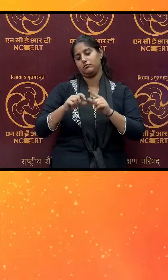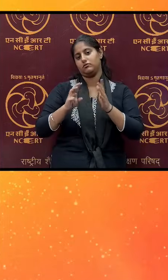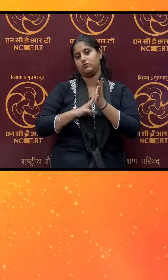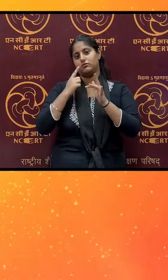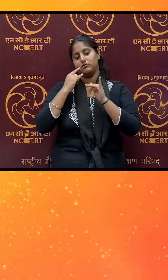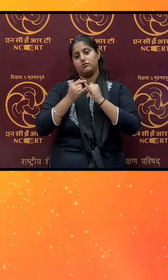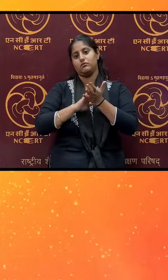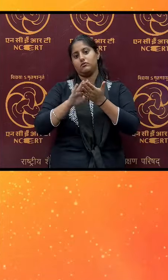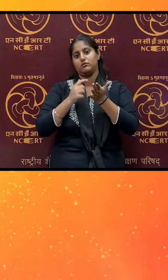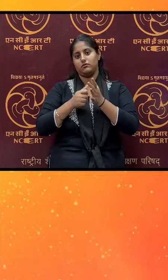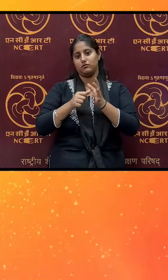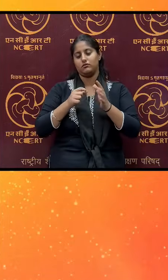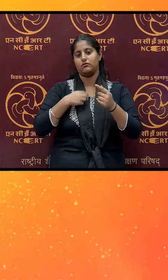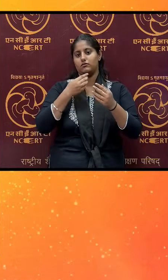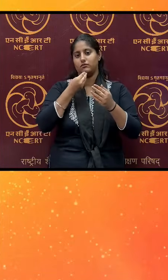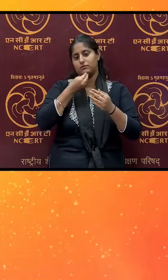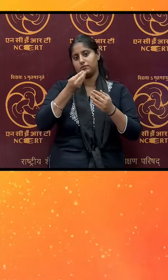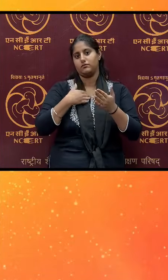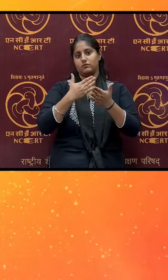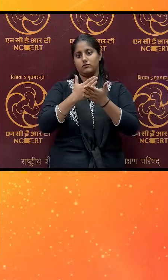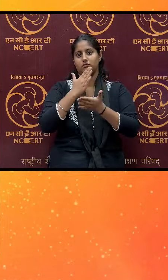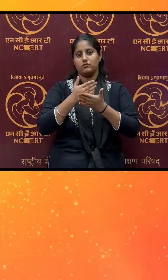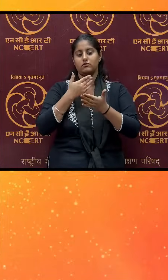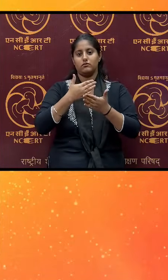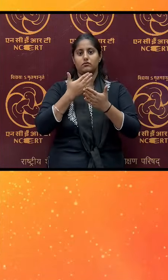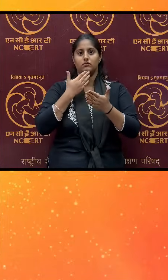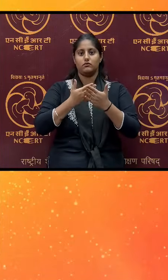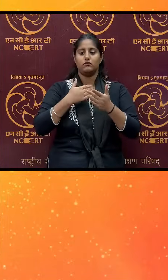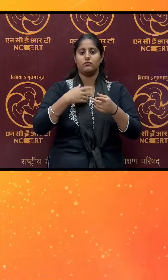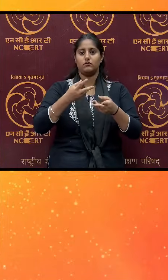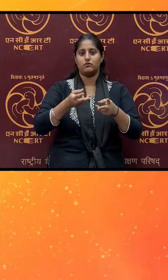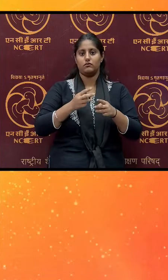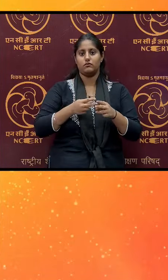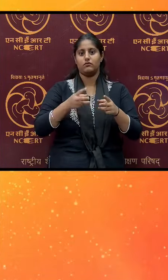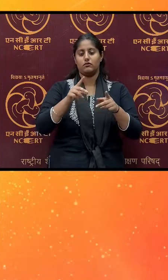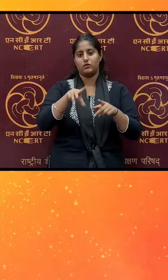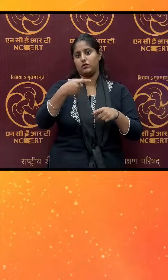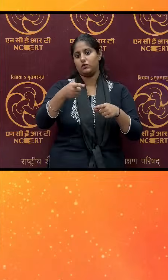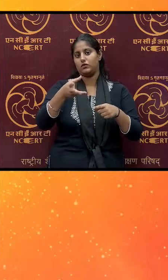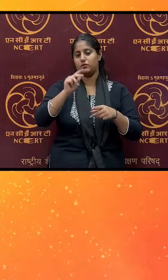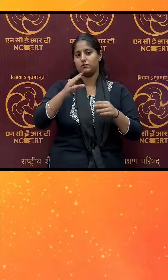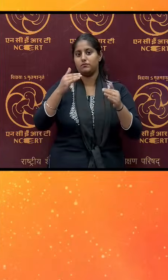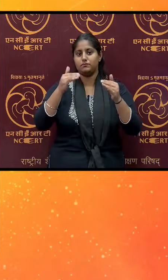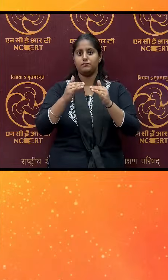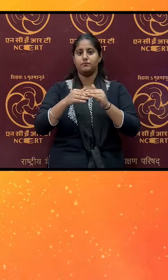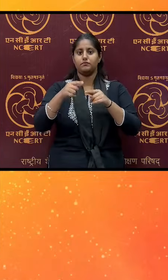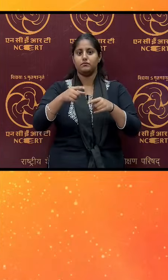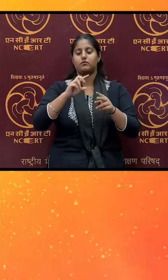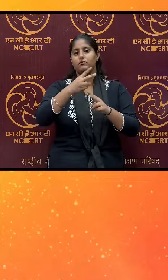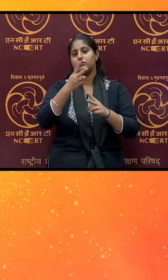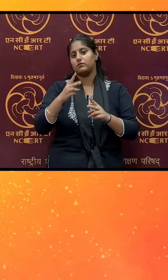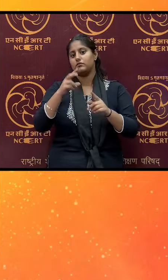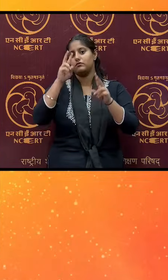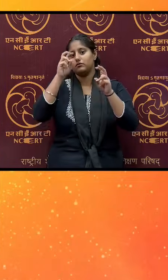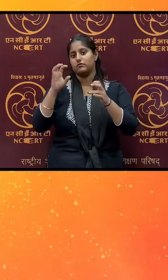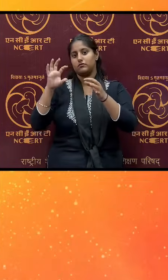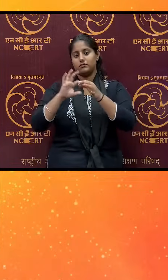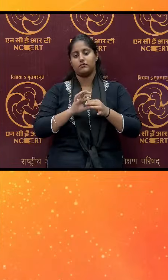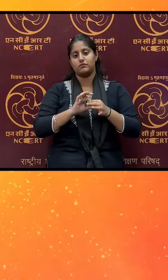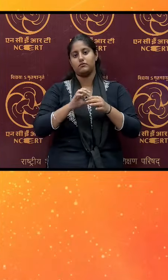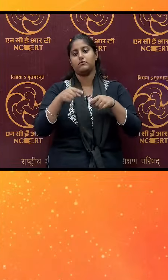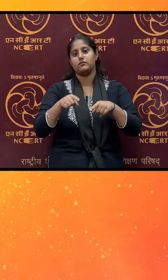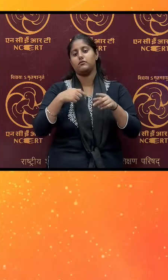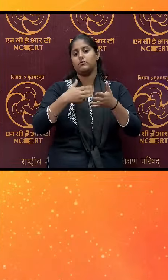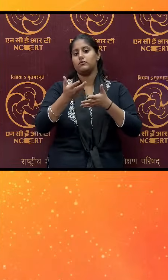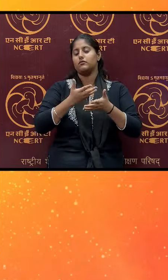me to wrap this session. I'm leaving this session with the commitment. We'll meet once again with another important topic and session, and we'll